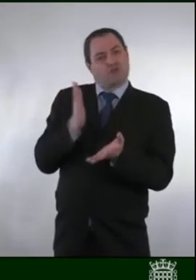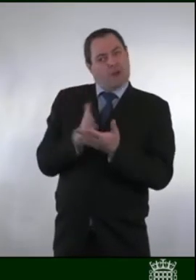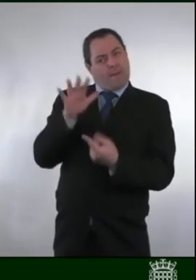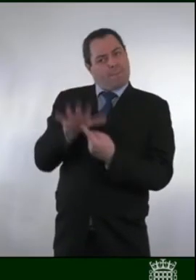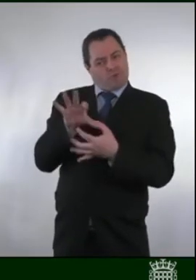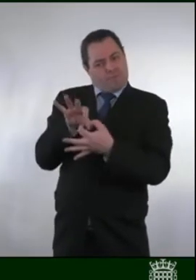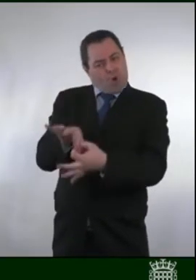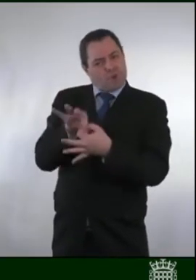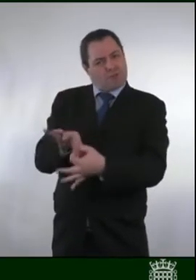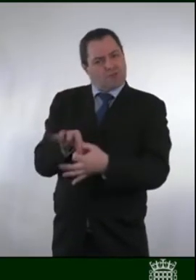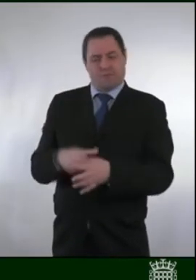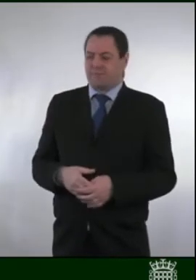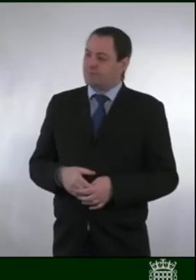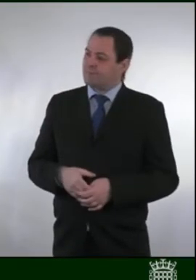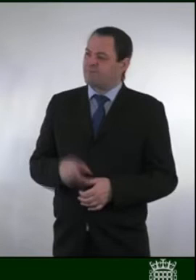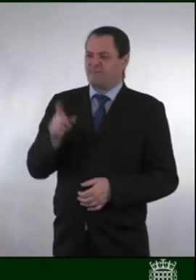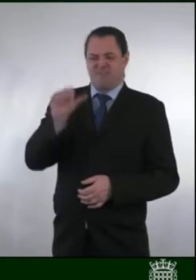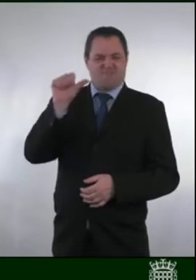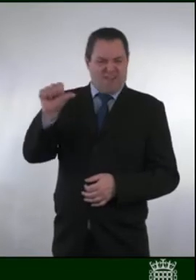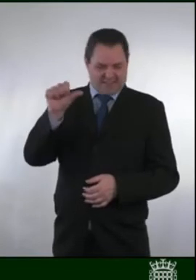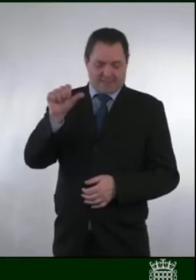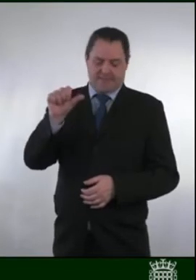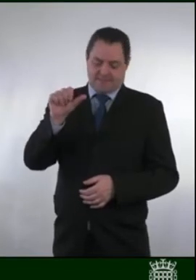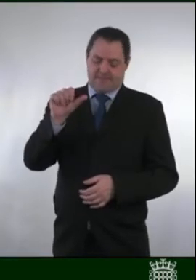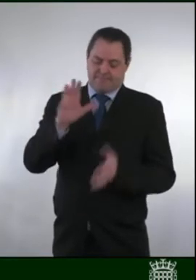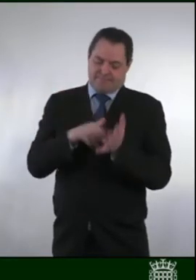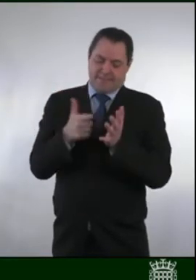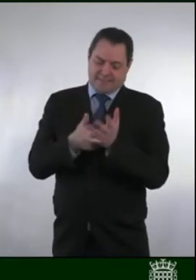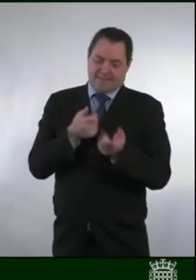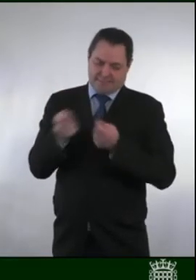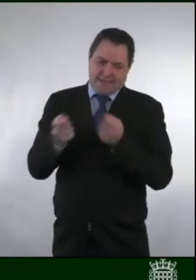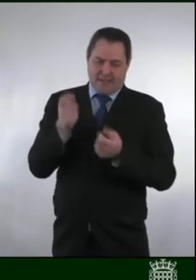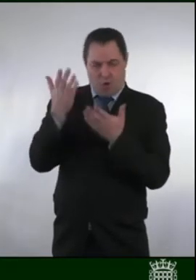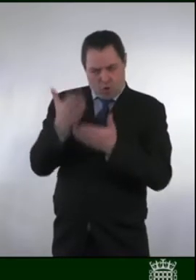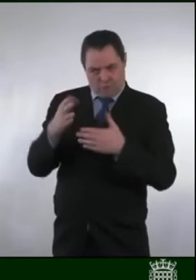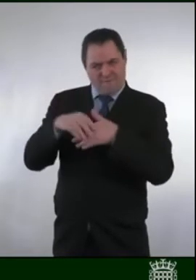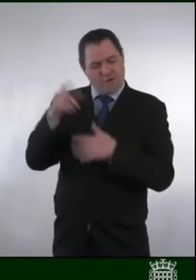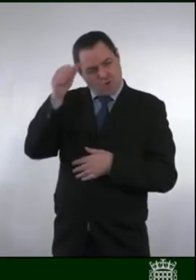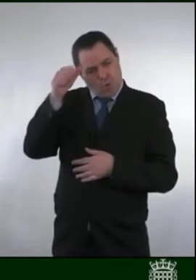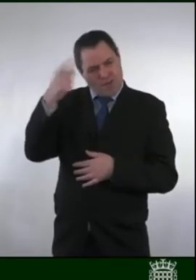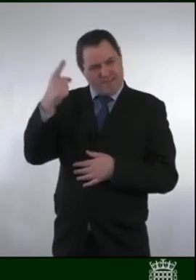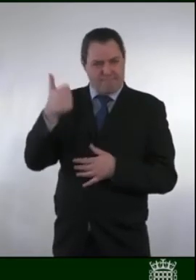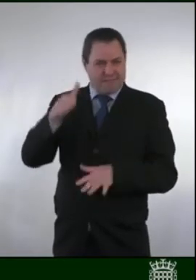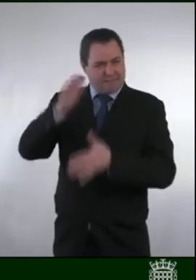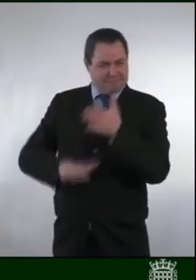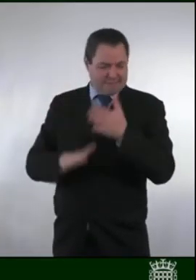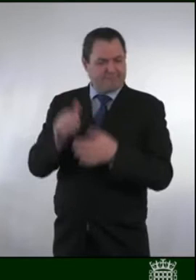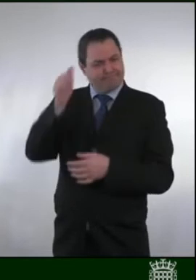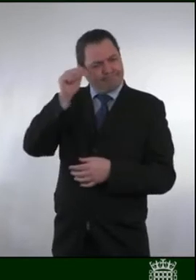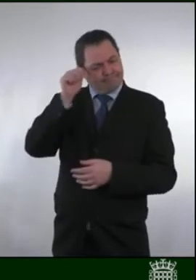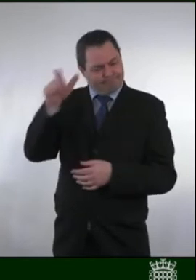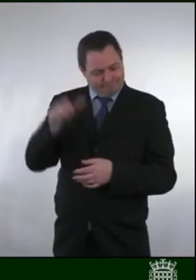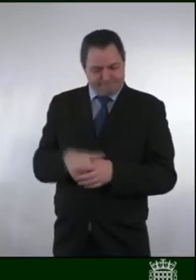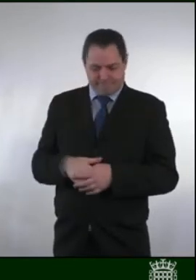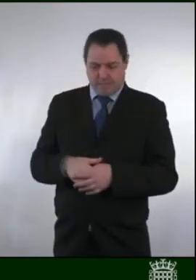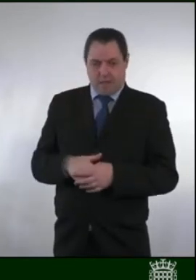Absolutely, Mr. Speaker. My honourable friend I know that she knows of what she speaks, and she's completely right to say that